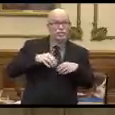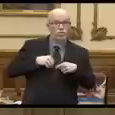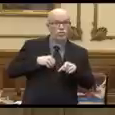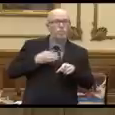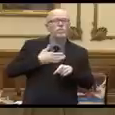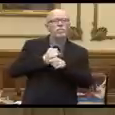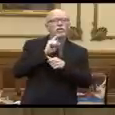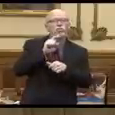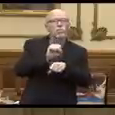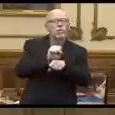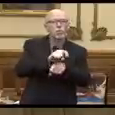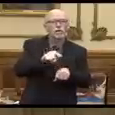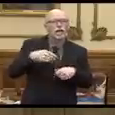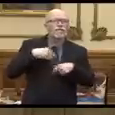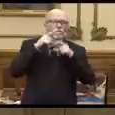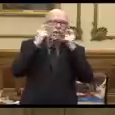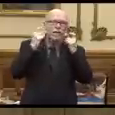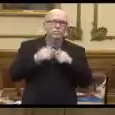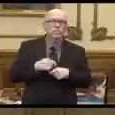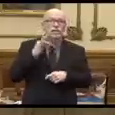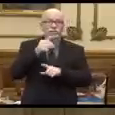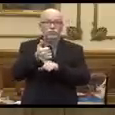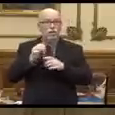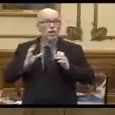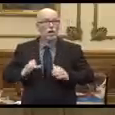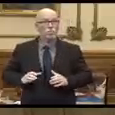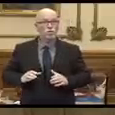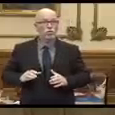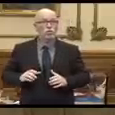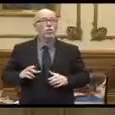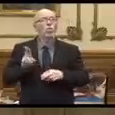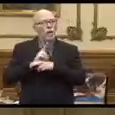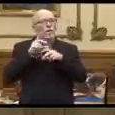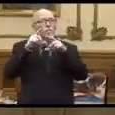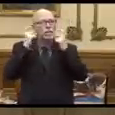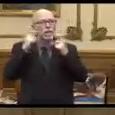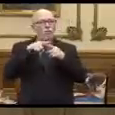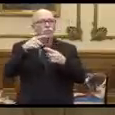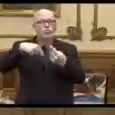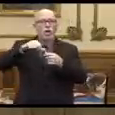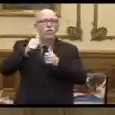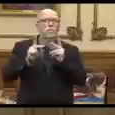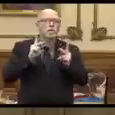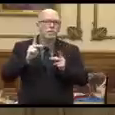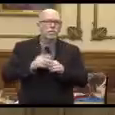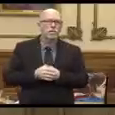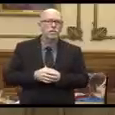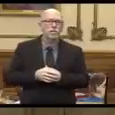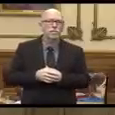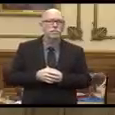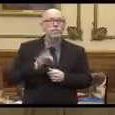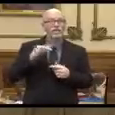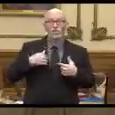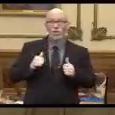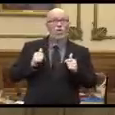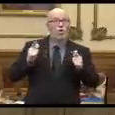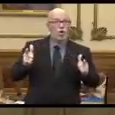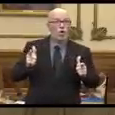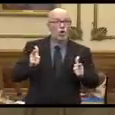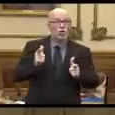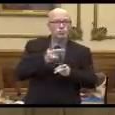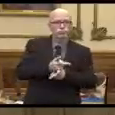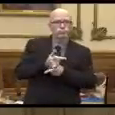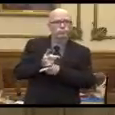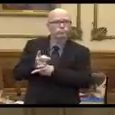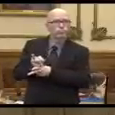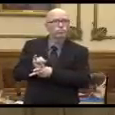your employees have masks. If you're a consumer, wear a mask when you're around other people. If we all take these simple precautions,